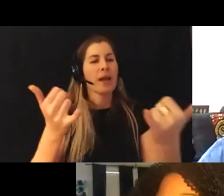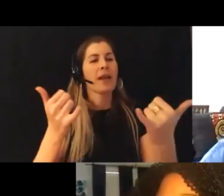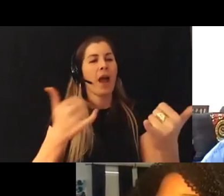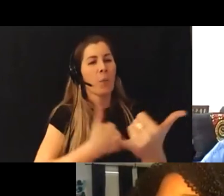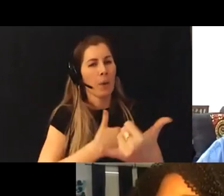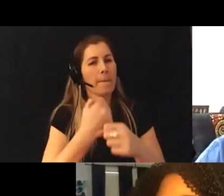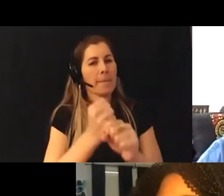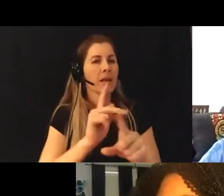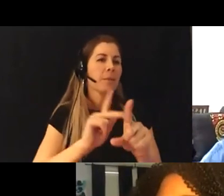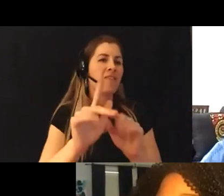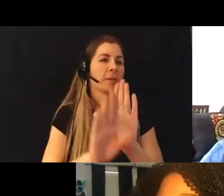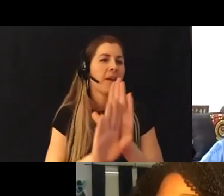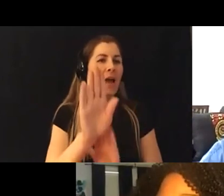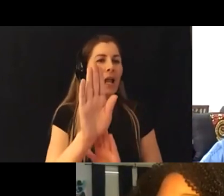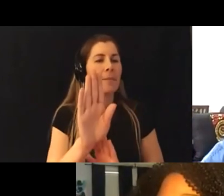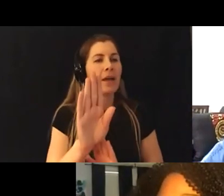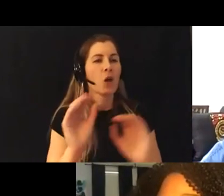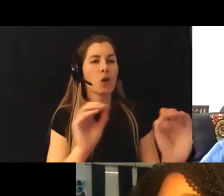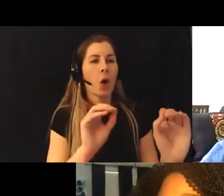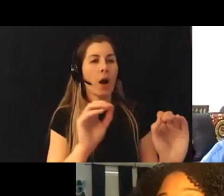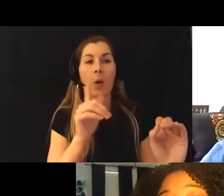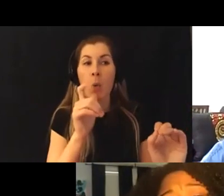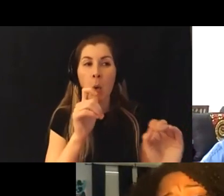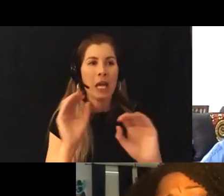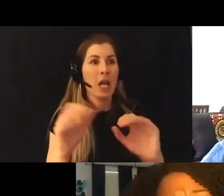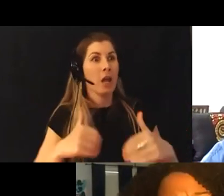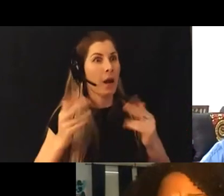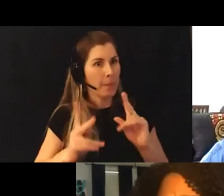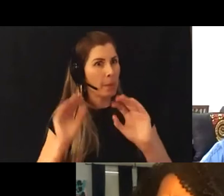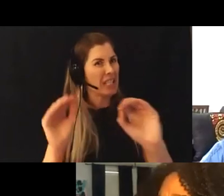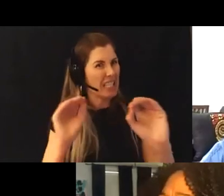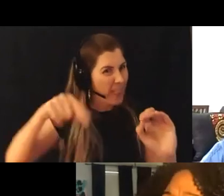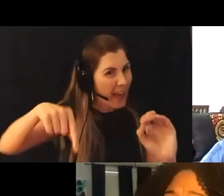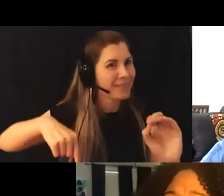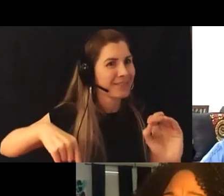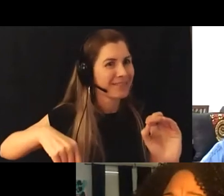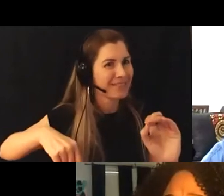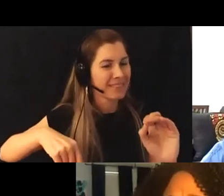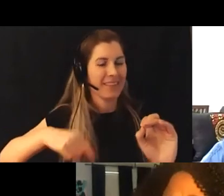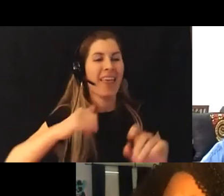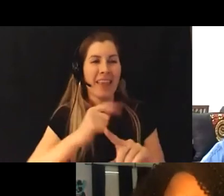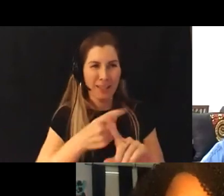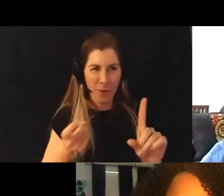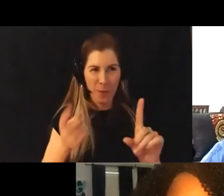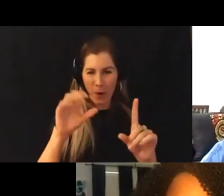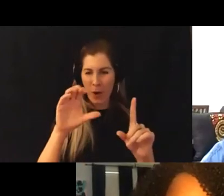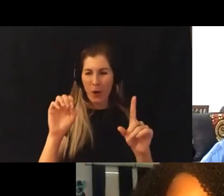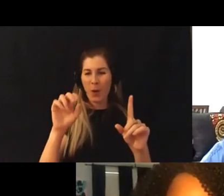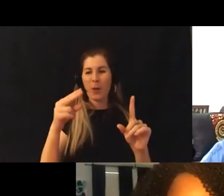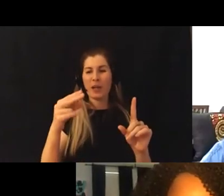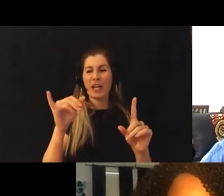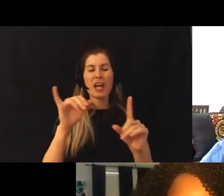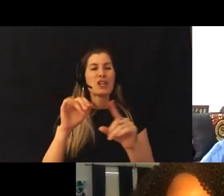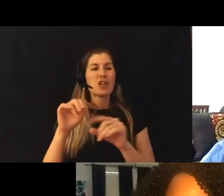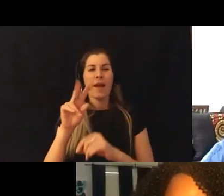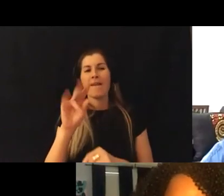developing a professional development taught by young people, because this actually came out of the co-chair of TAG, Victor